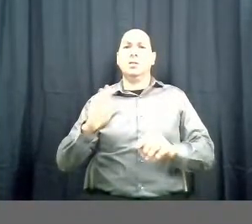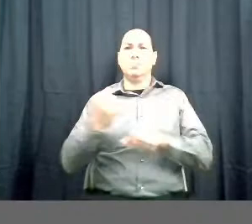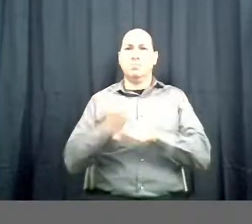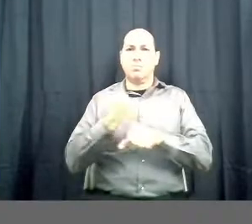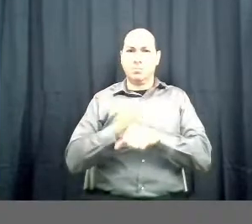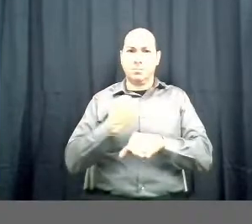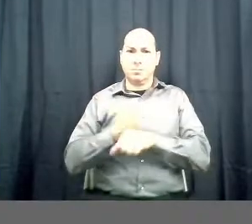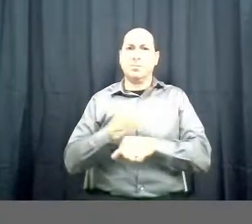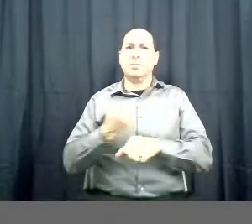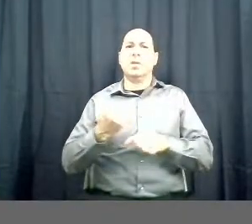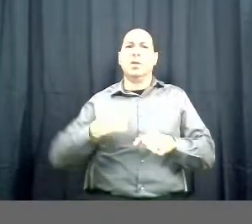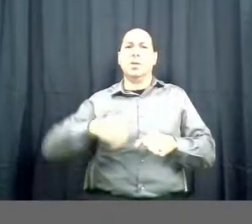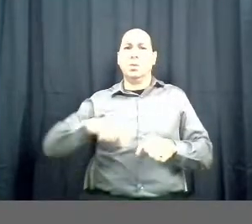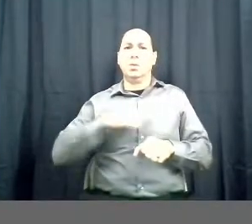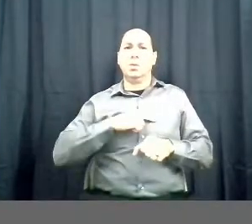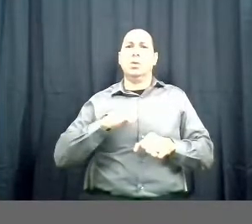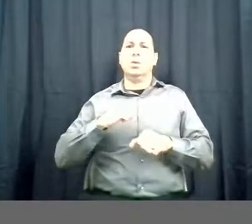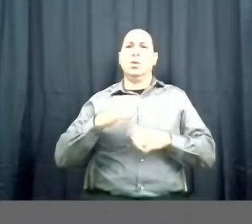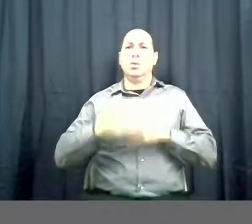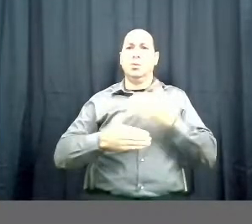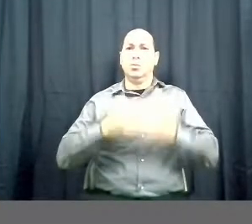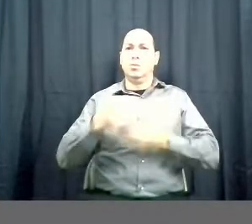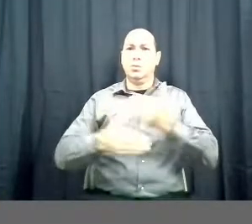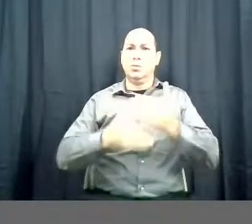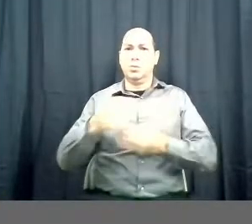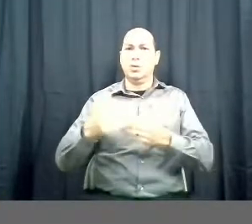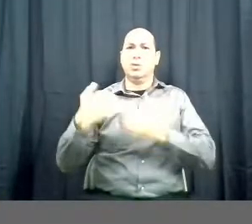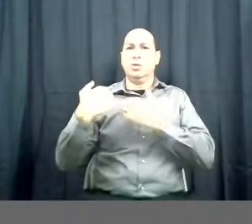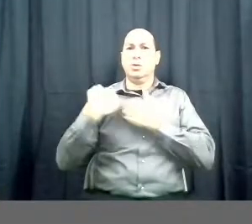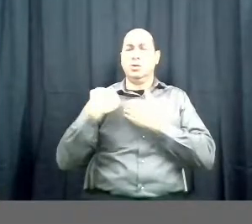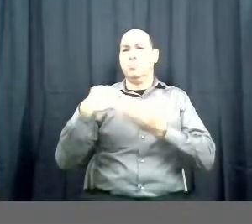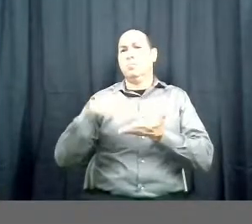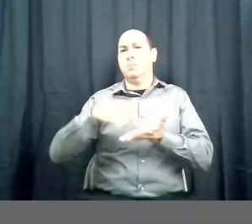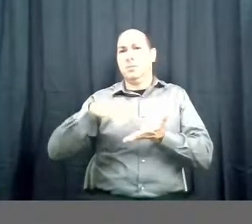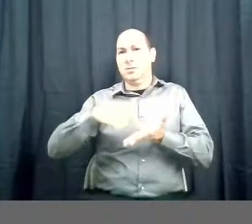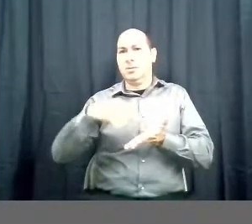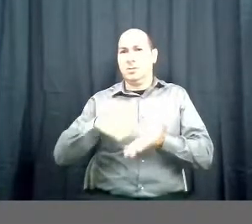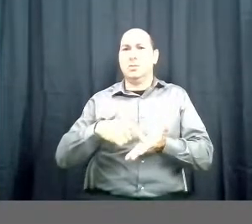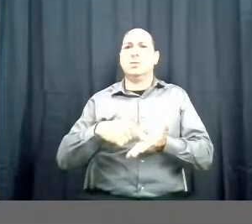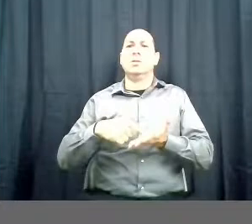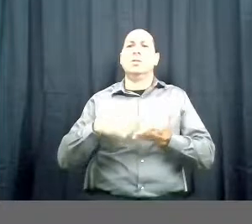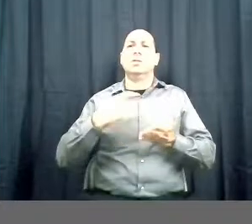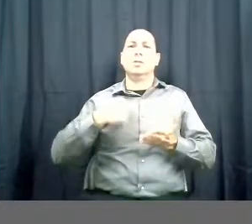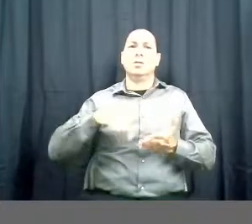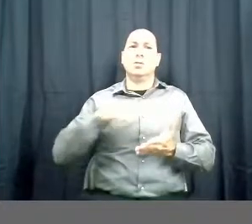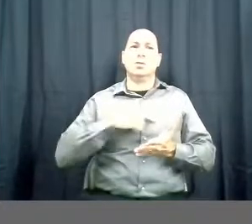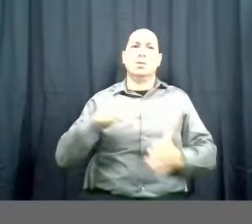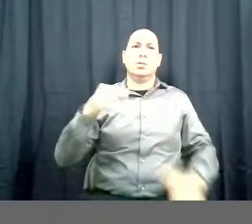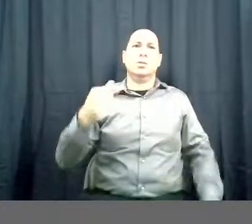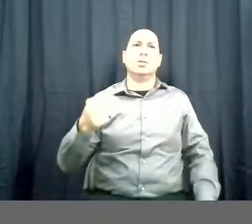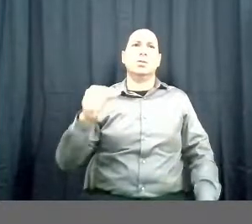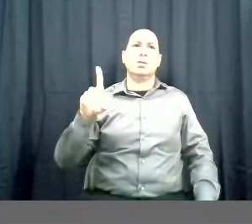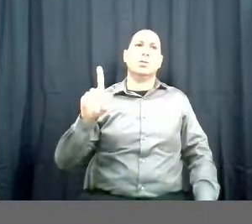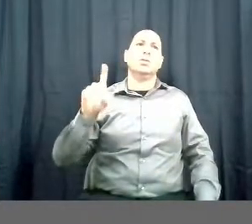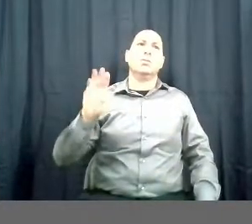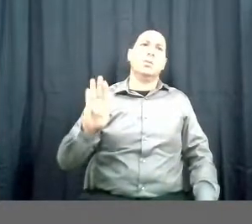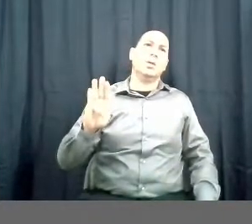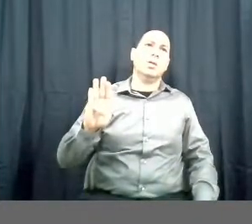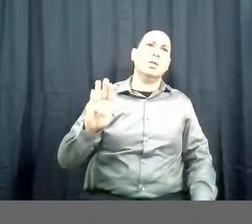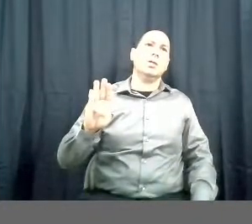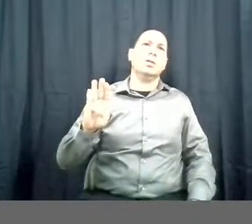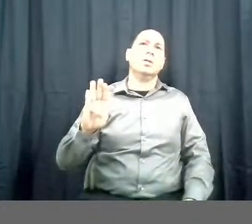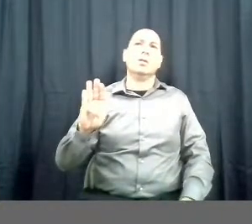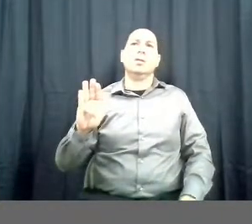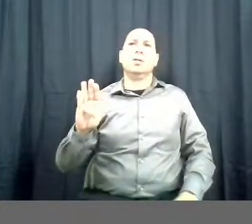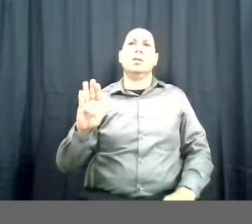2018, a portion of PRASA's obligations to the GDB were transferred over to the GDB Debt Recovery Authority, otherwise known as